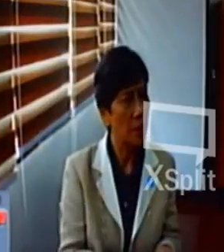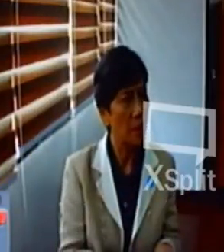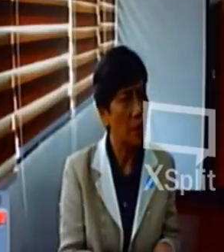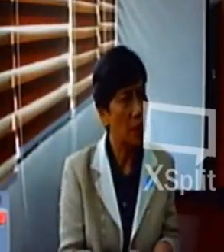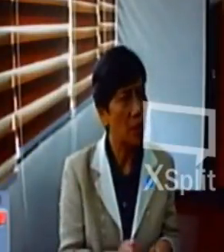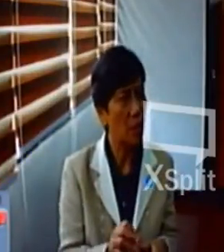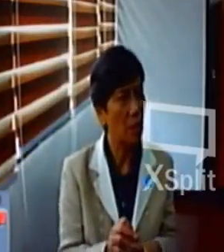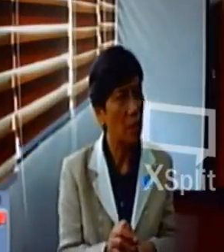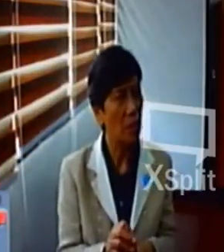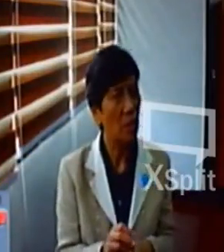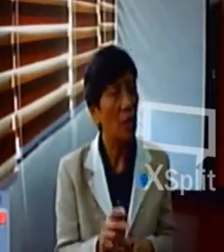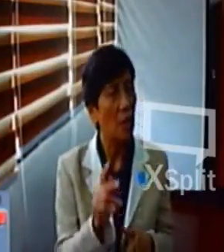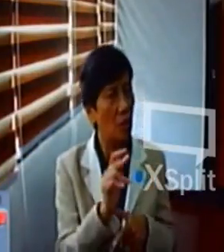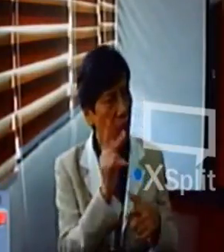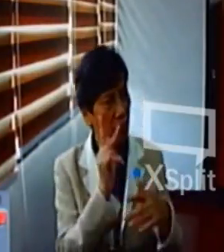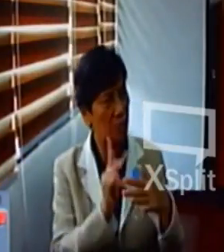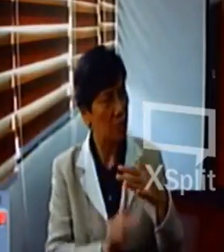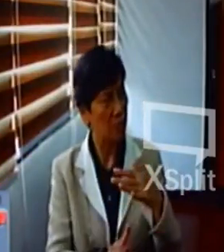Yes, ma'am.